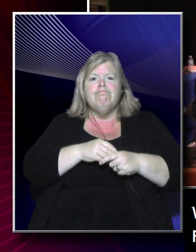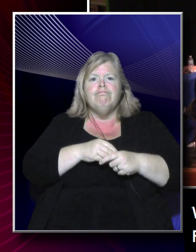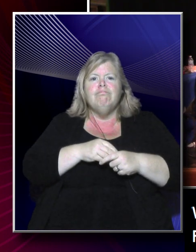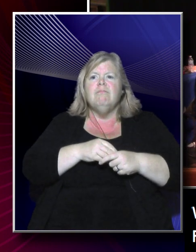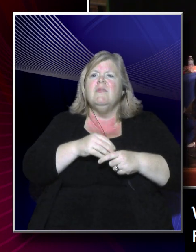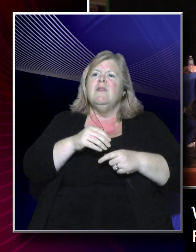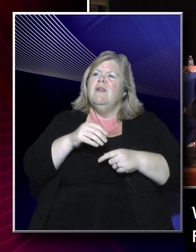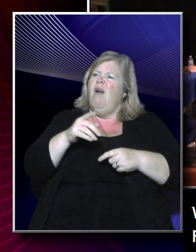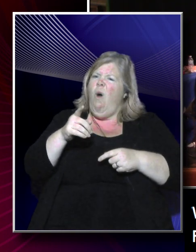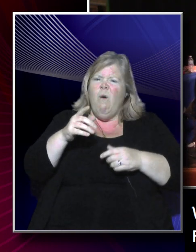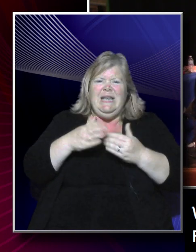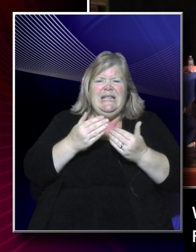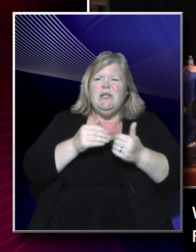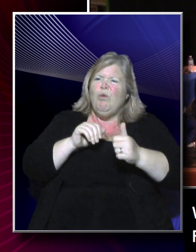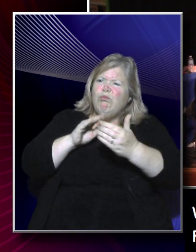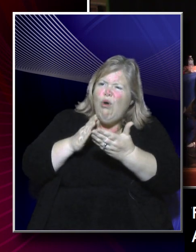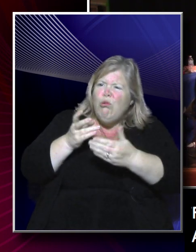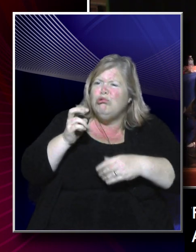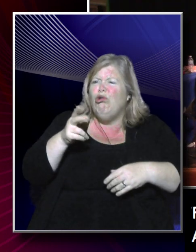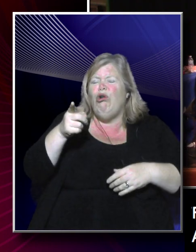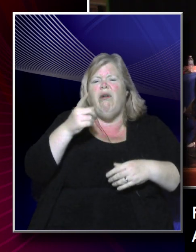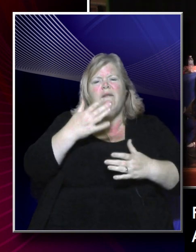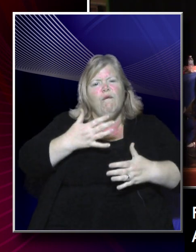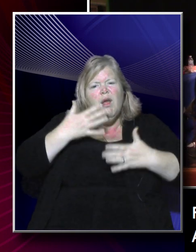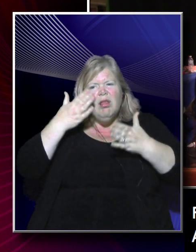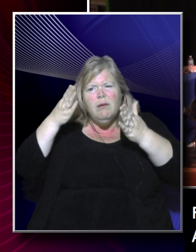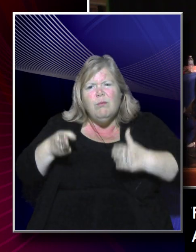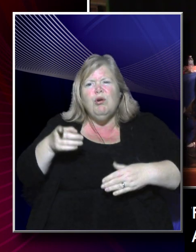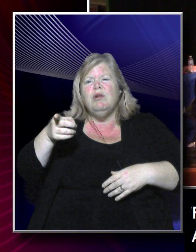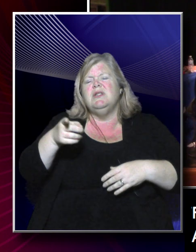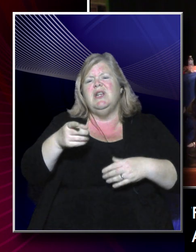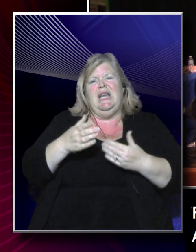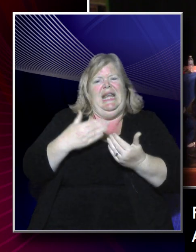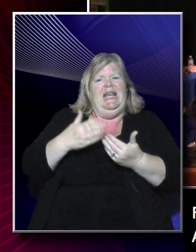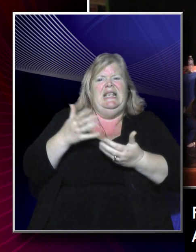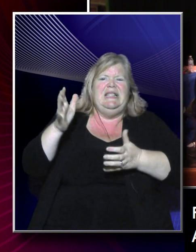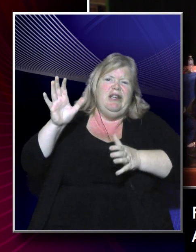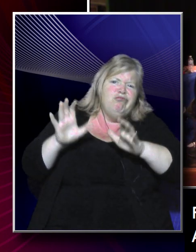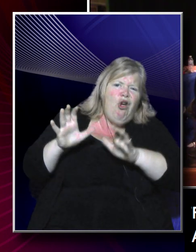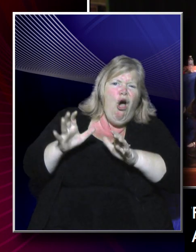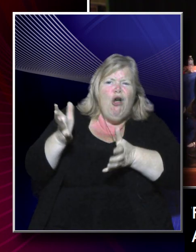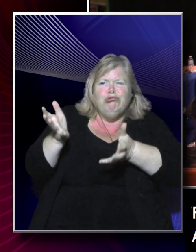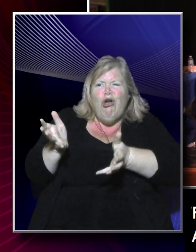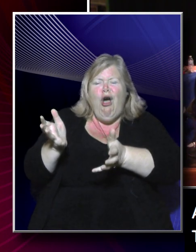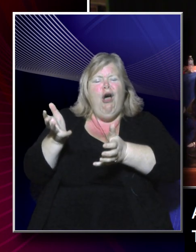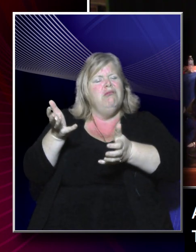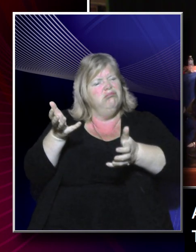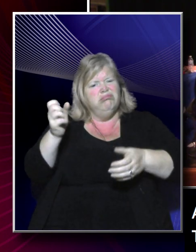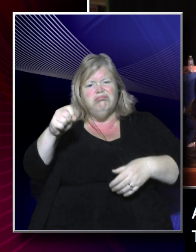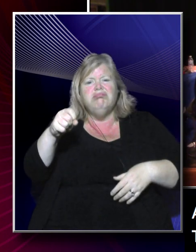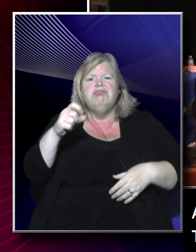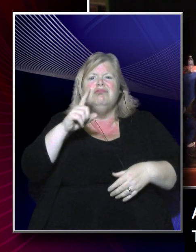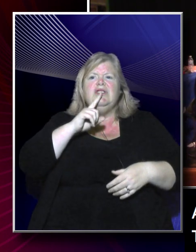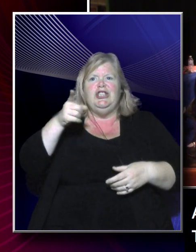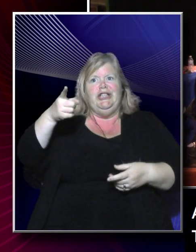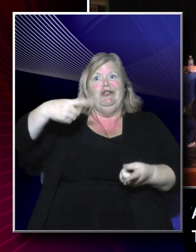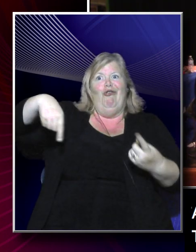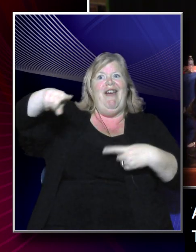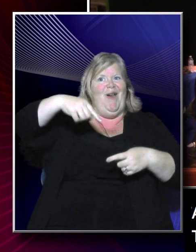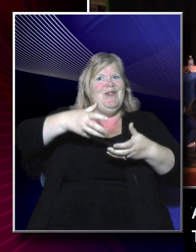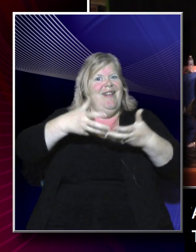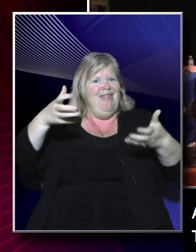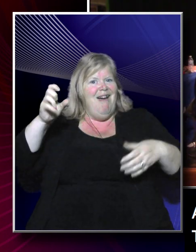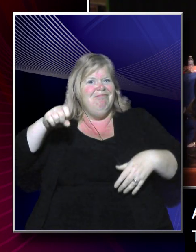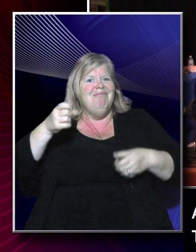She's very approachable, she's friendly, she's easy to talk to, she's around a lot. Many of